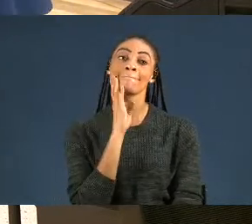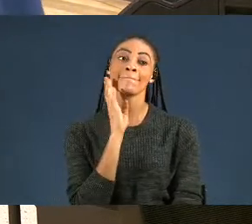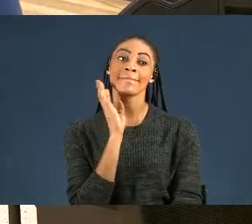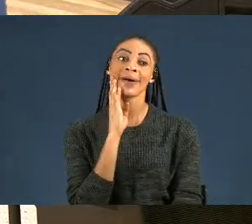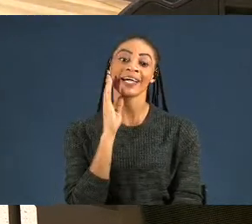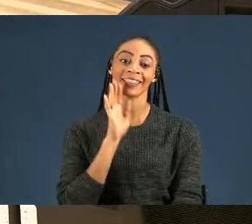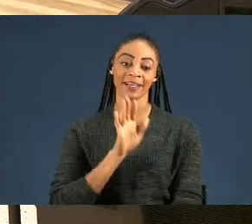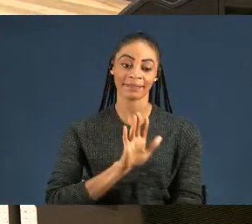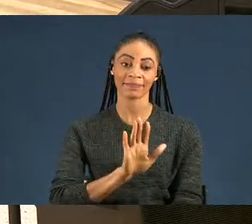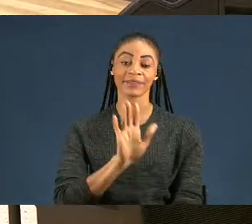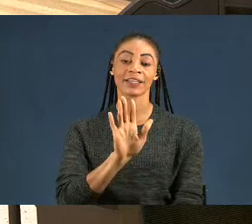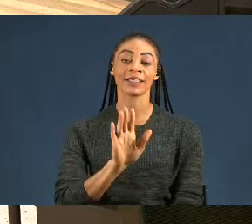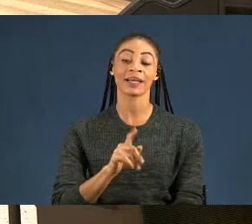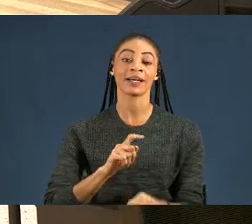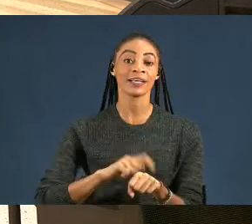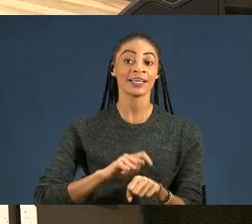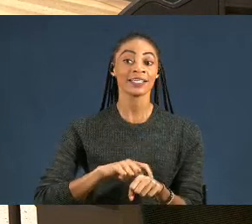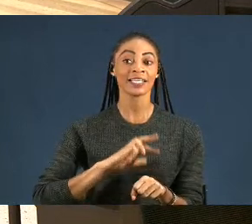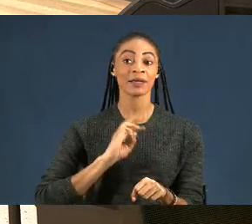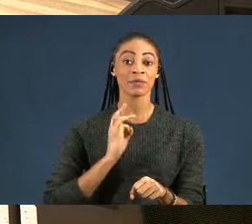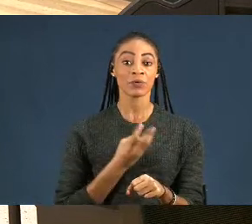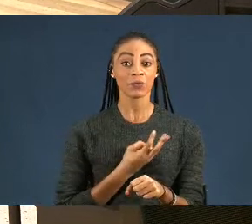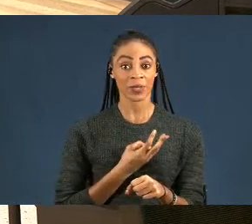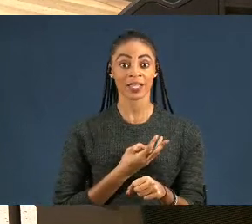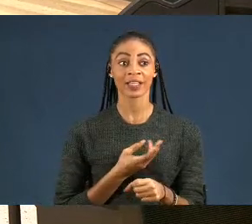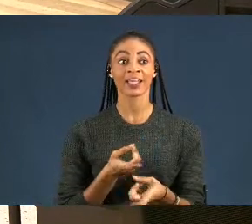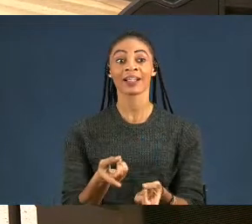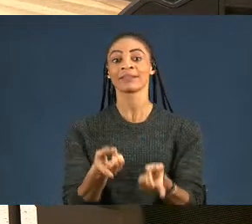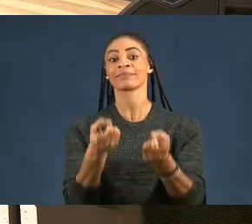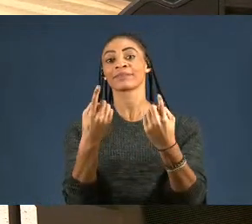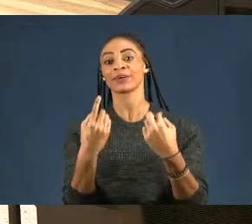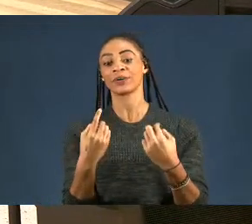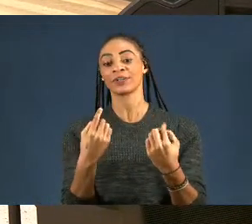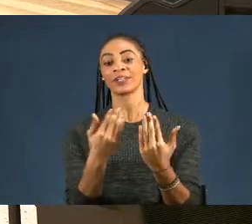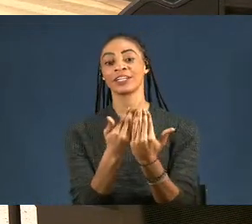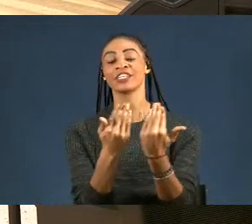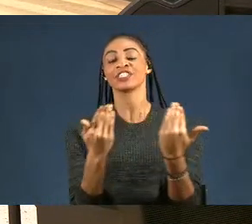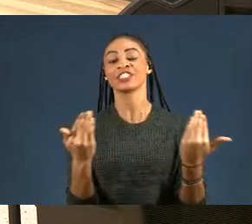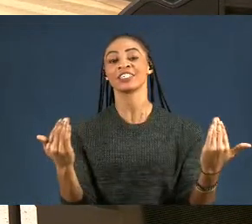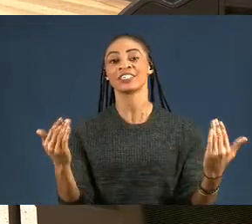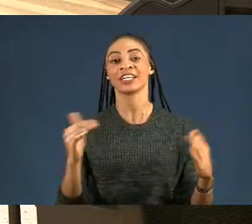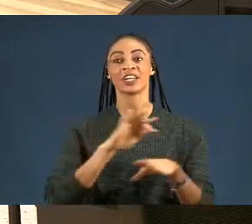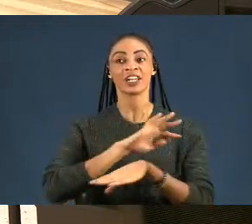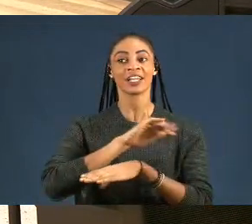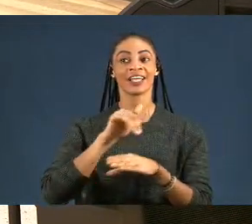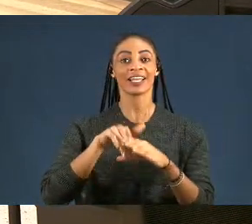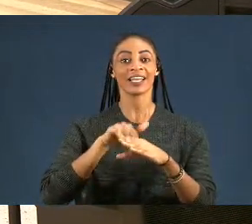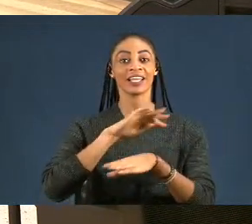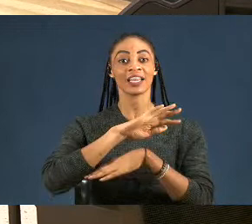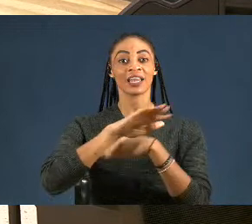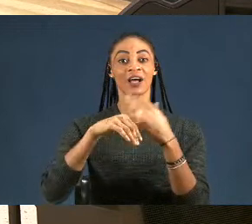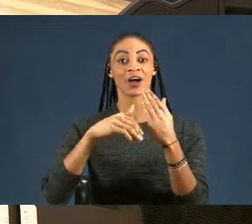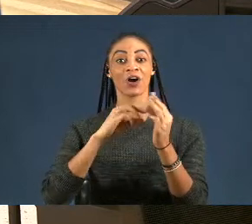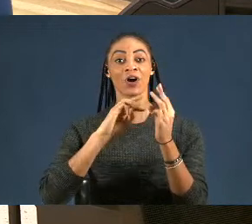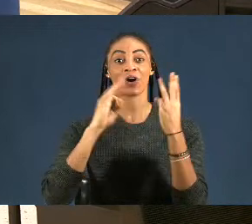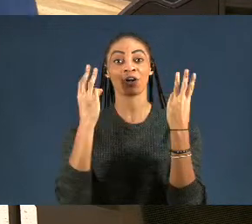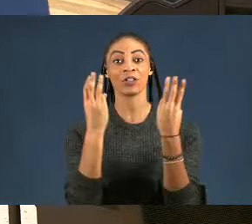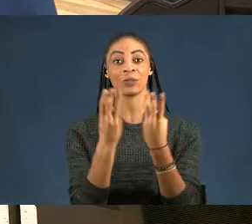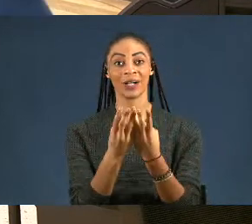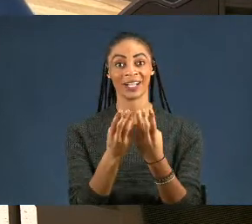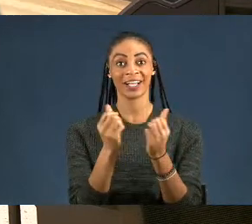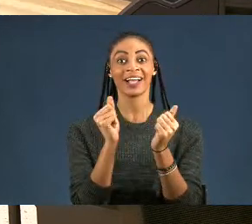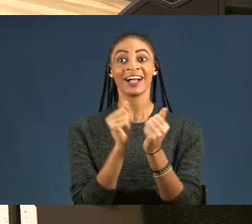here, we put all children here, all the children of the world here, and we put all the mothers